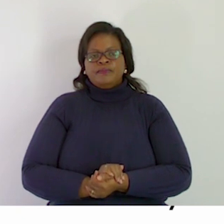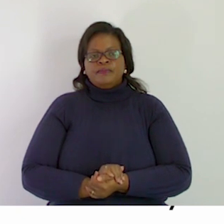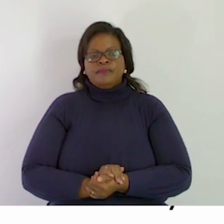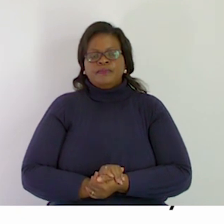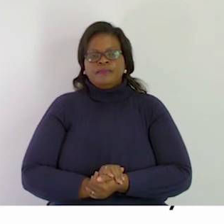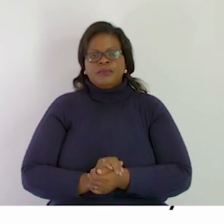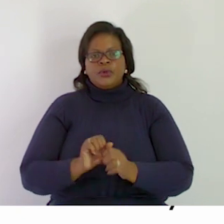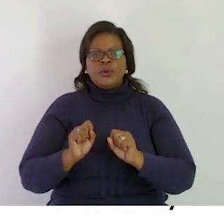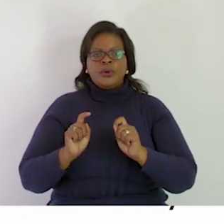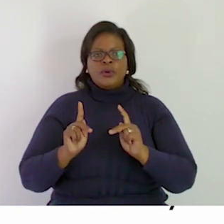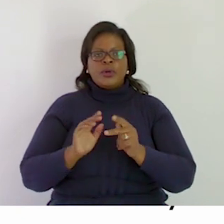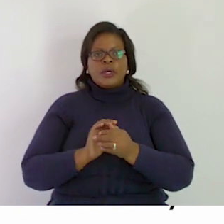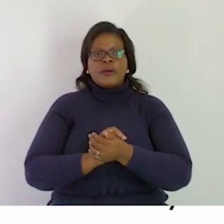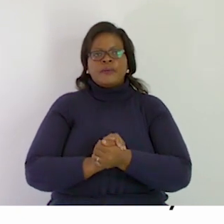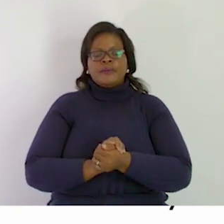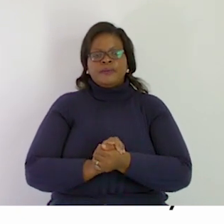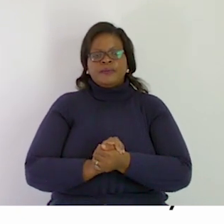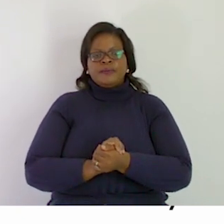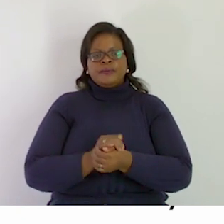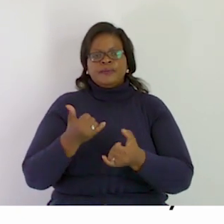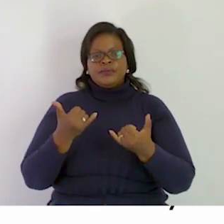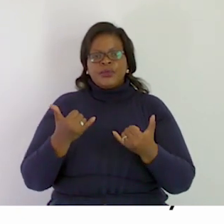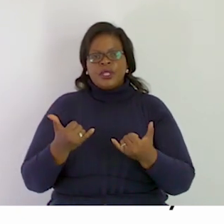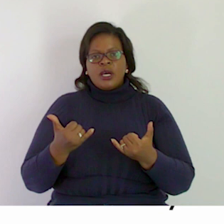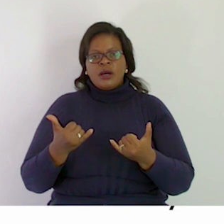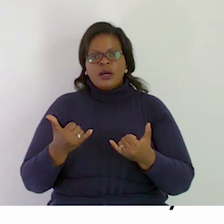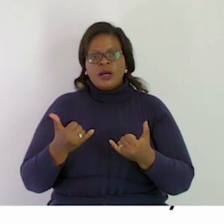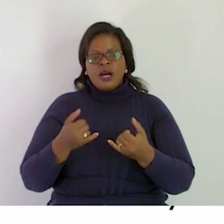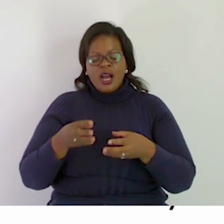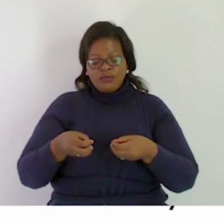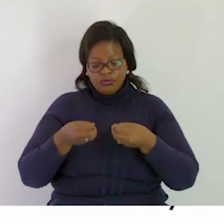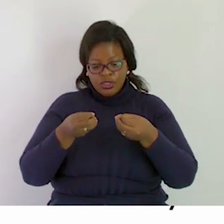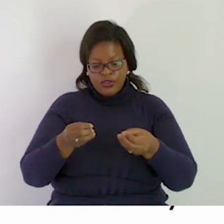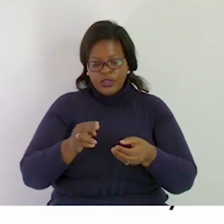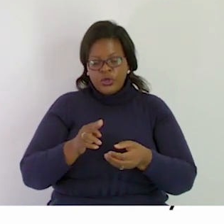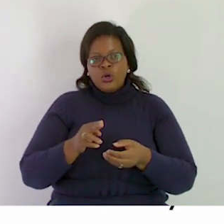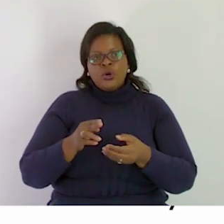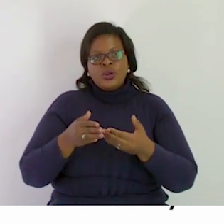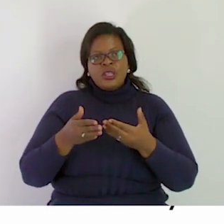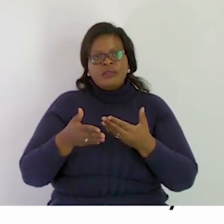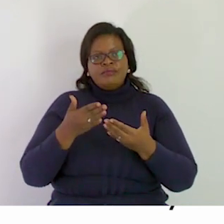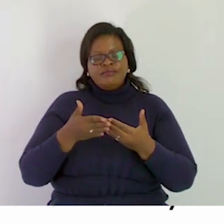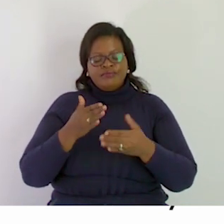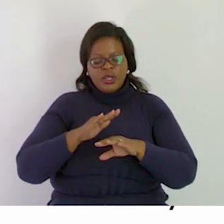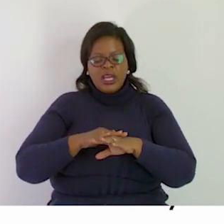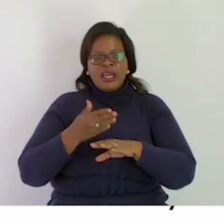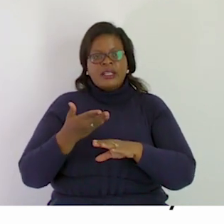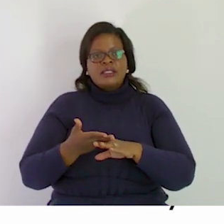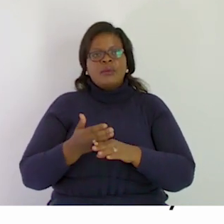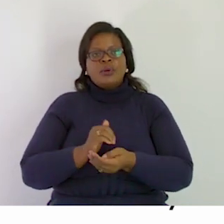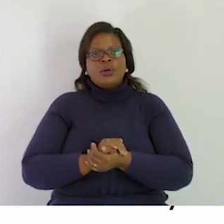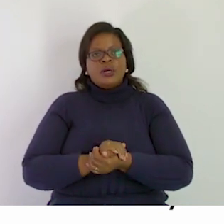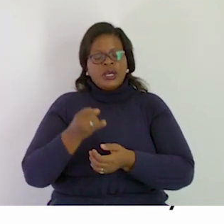Okay. Now, I've given you a hint on how to do it, right? So the next C and